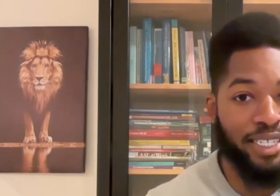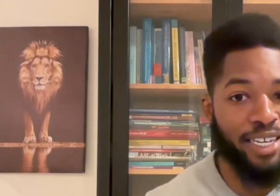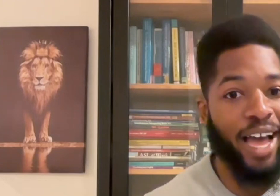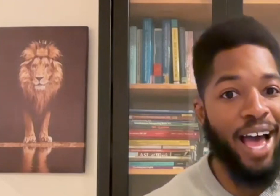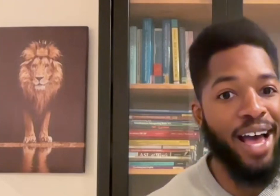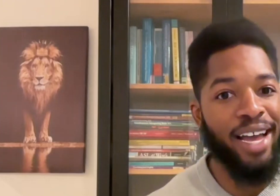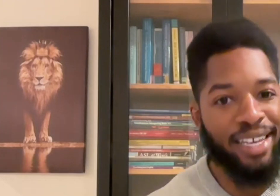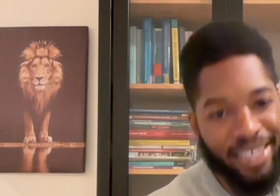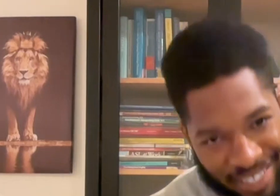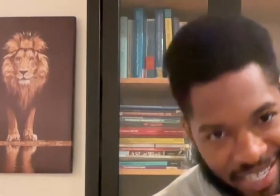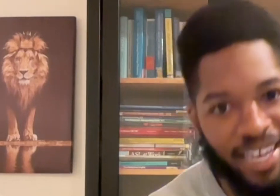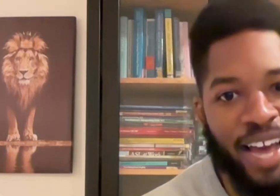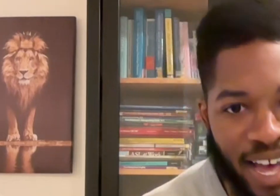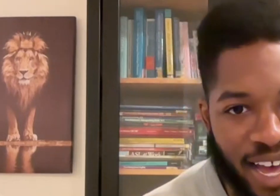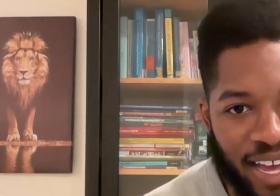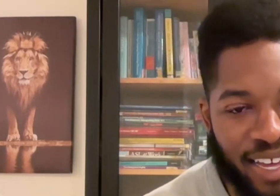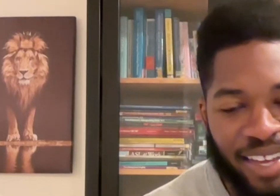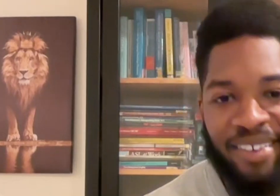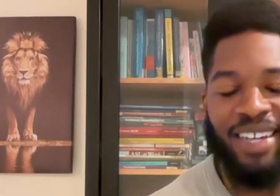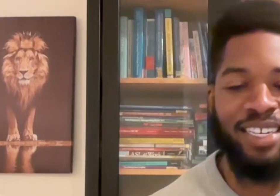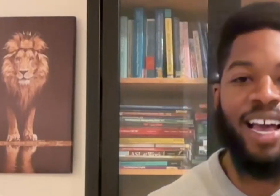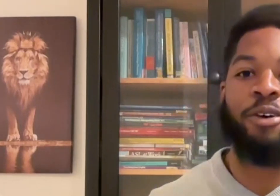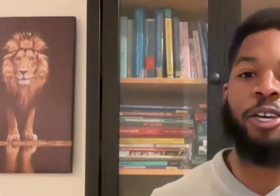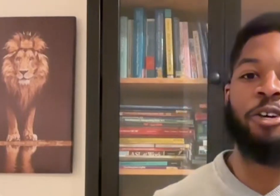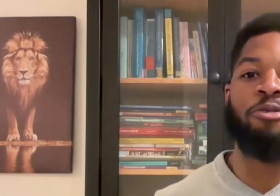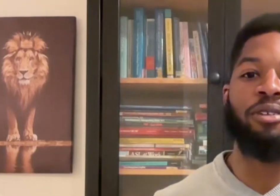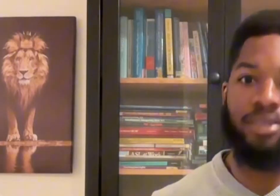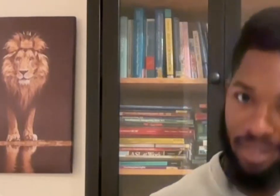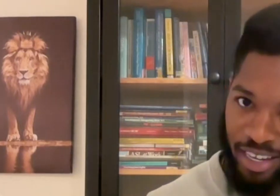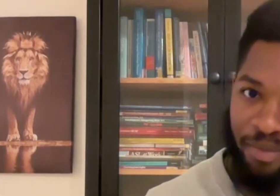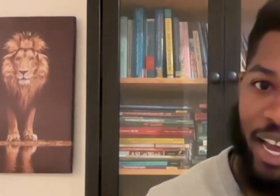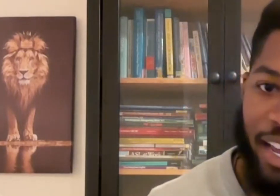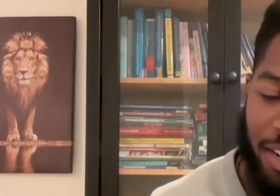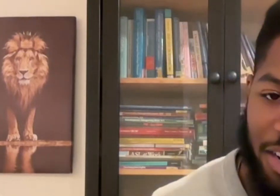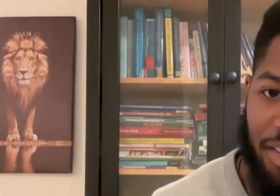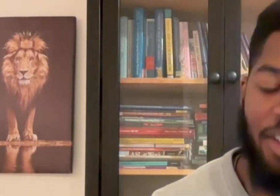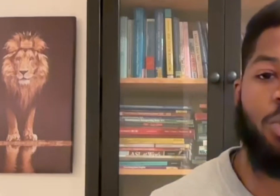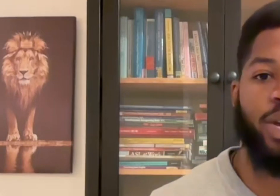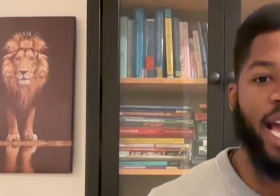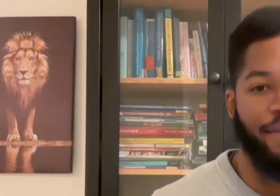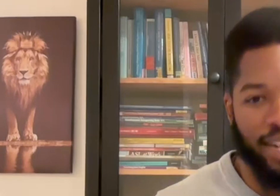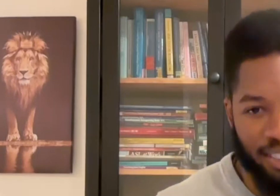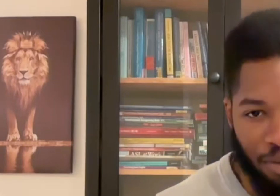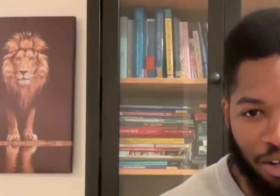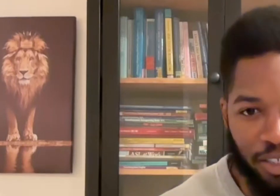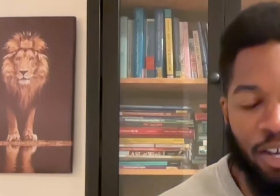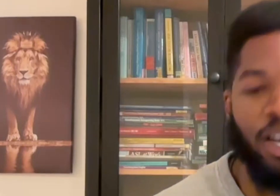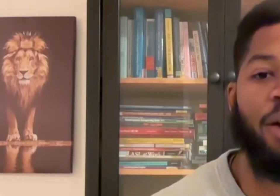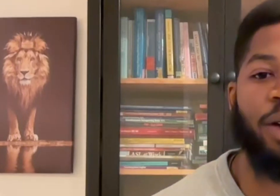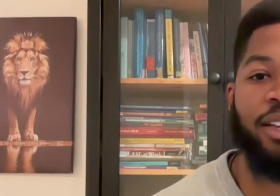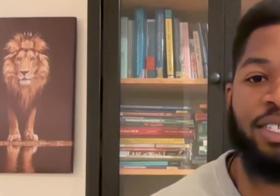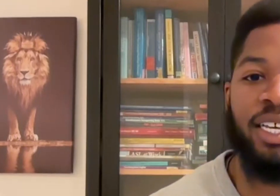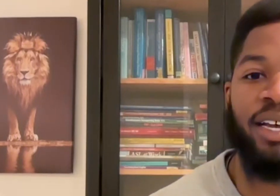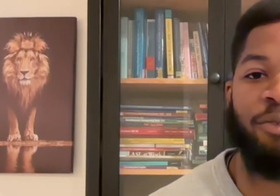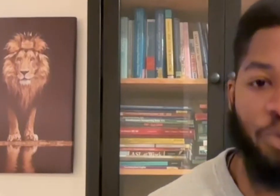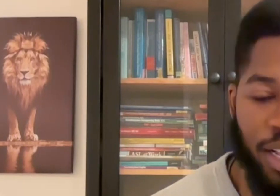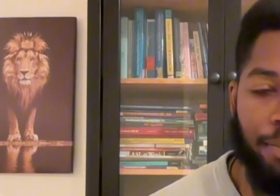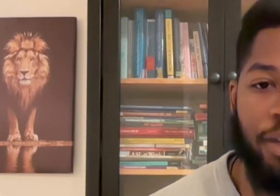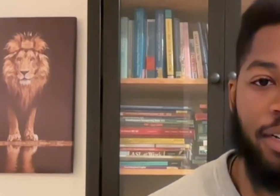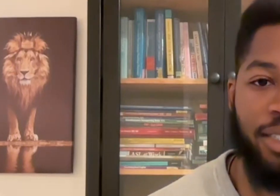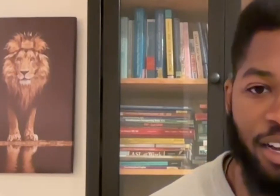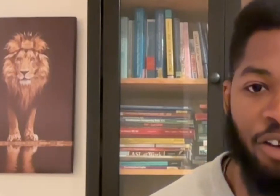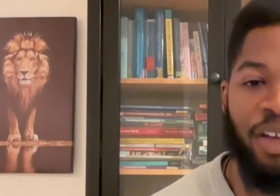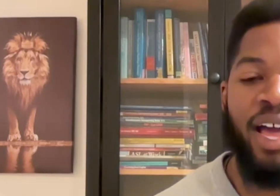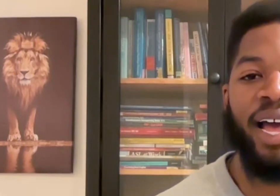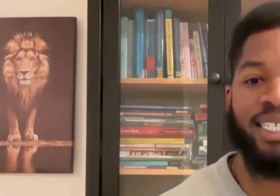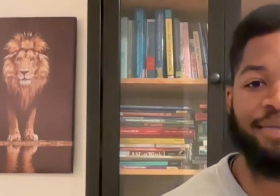So when I say hi, say hi. When I say, how are you? Tell me how you doing. We have that small talk. I want you to really